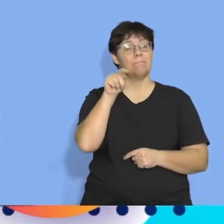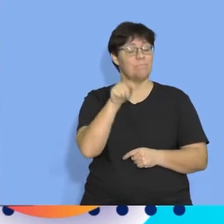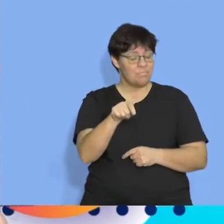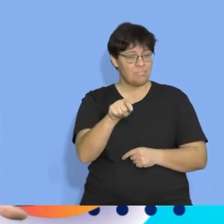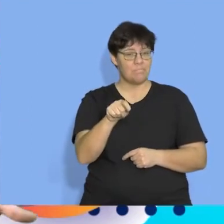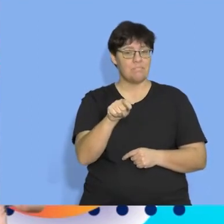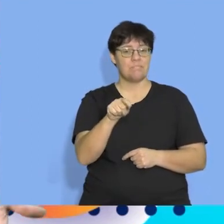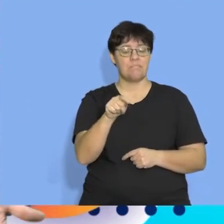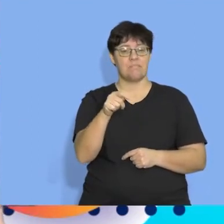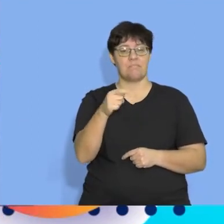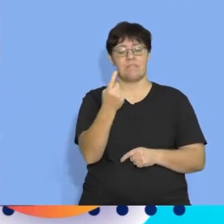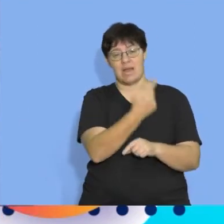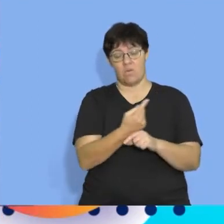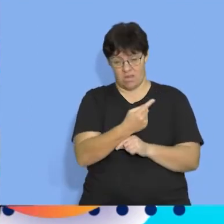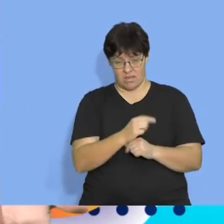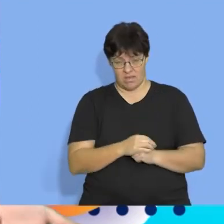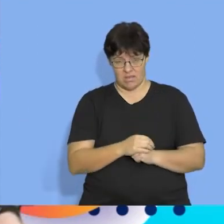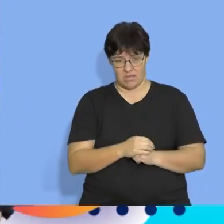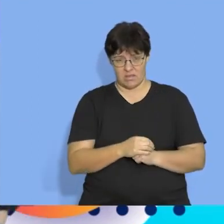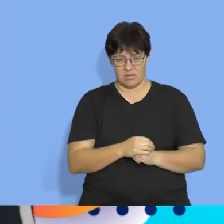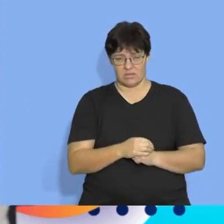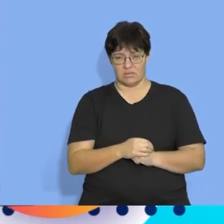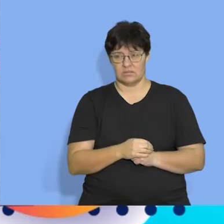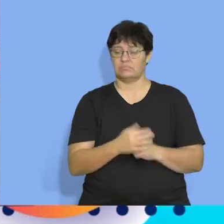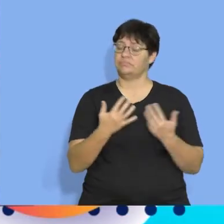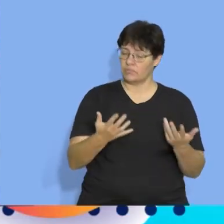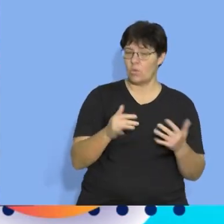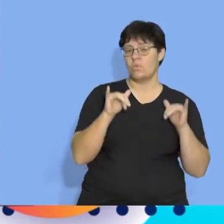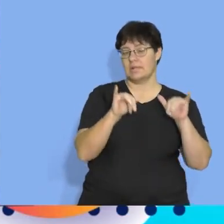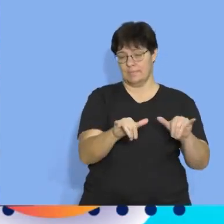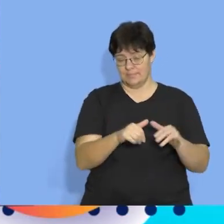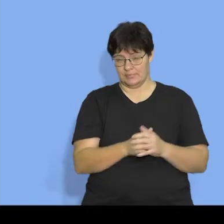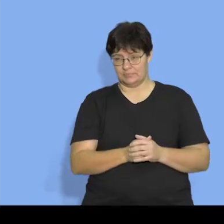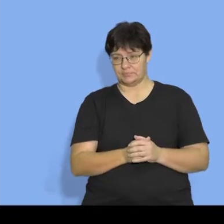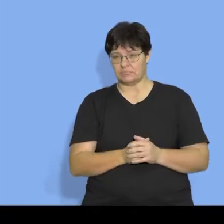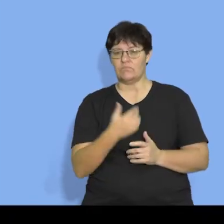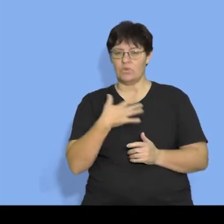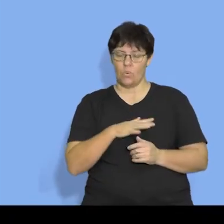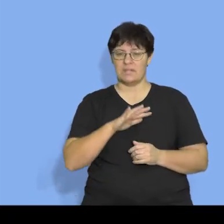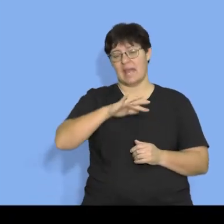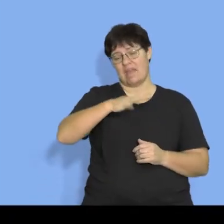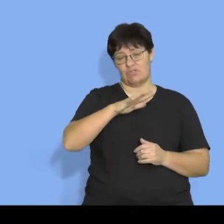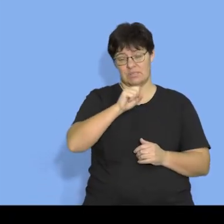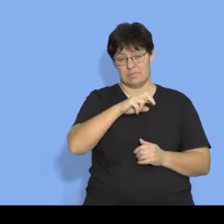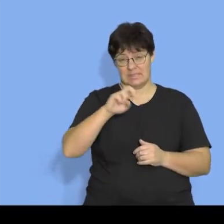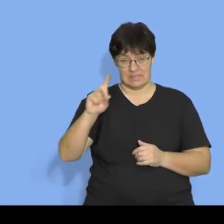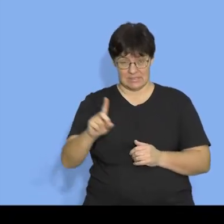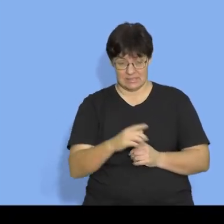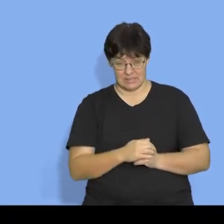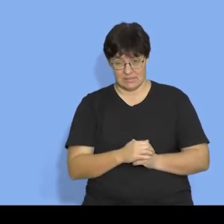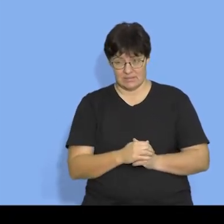don't say in meters per second, so we're going to keep it in kilometers per hour. They want average speed.